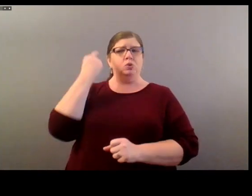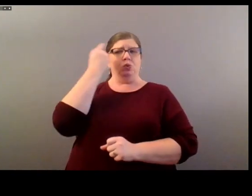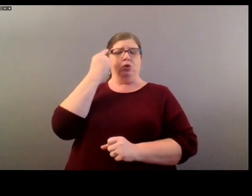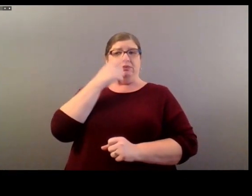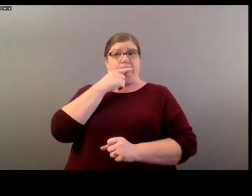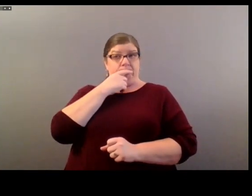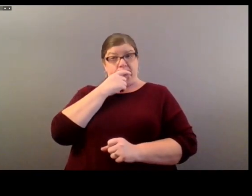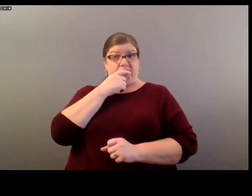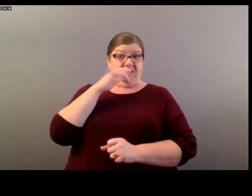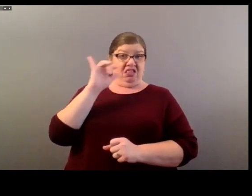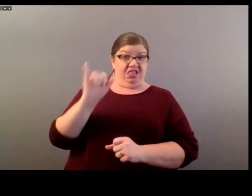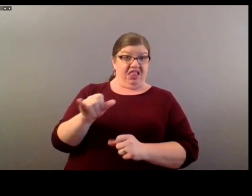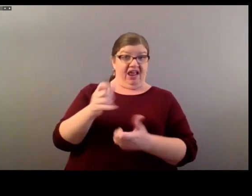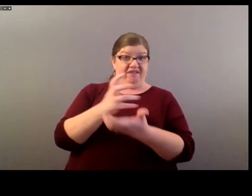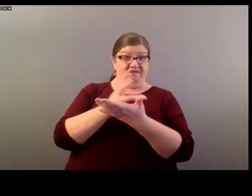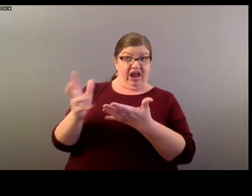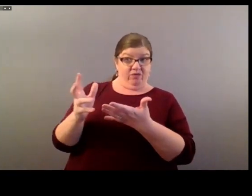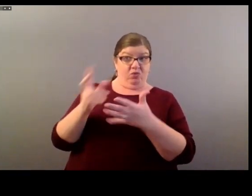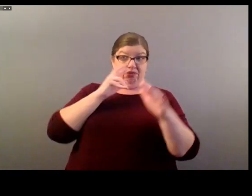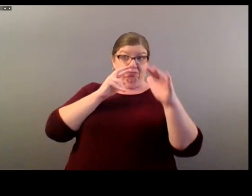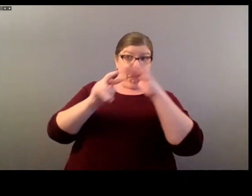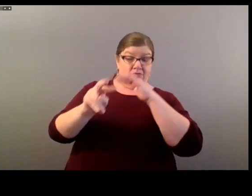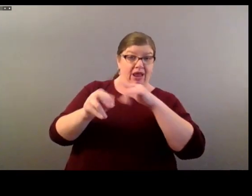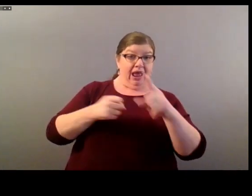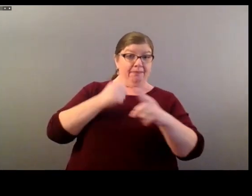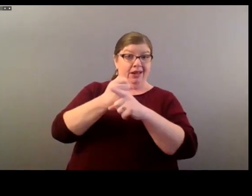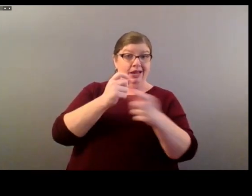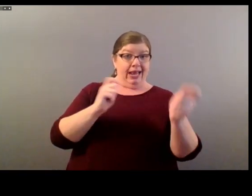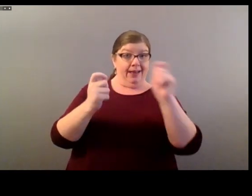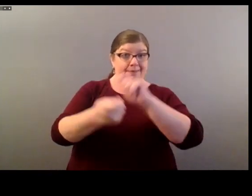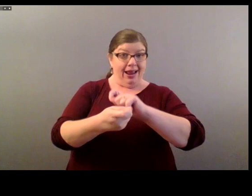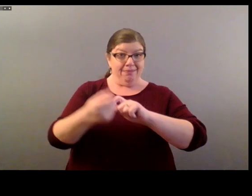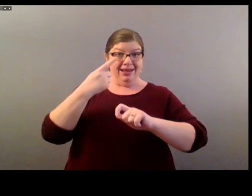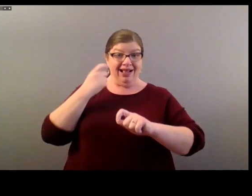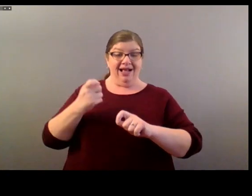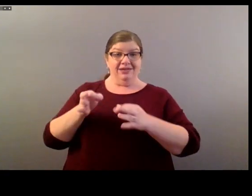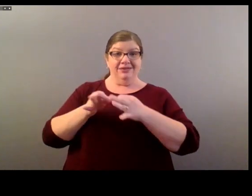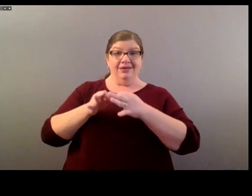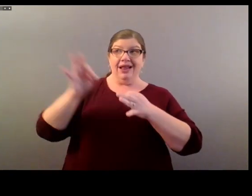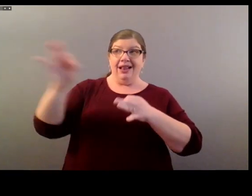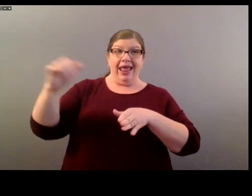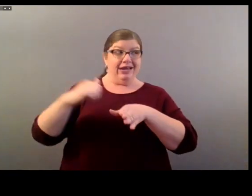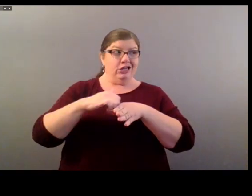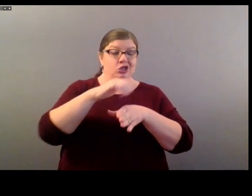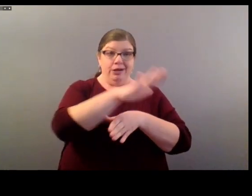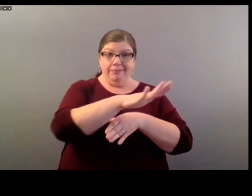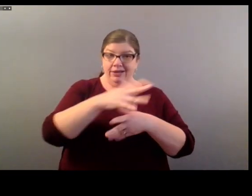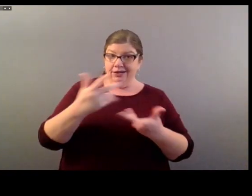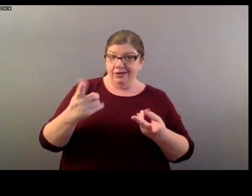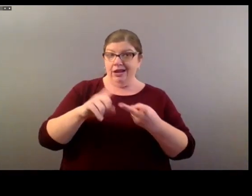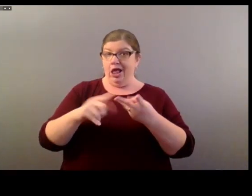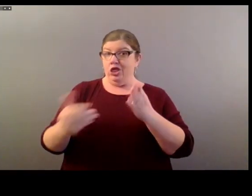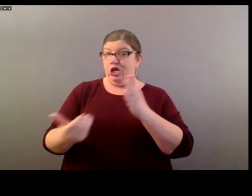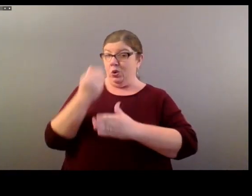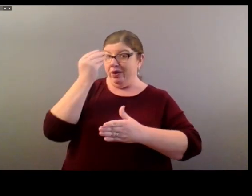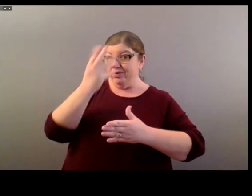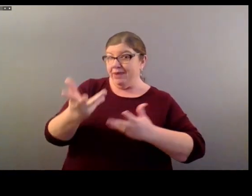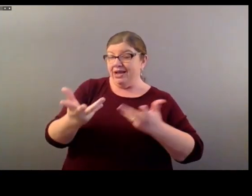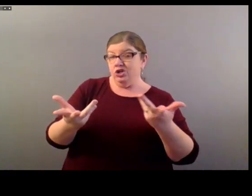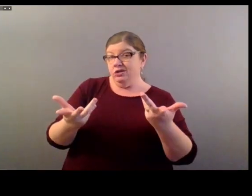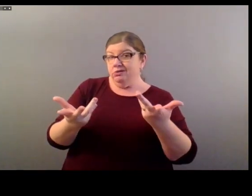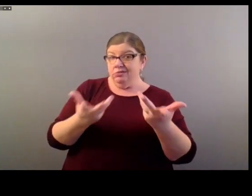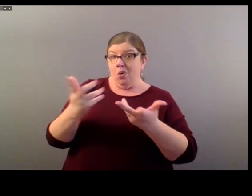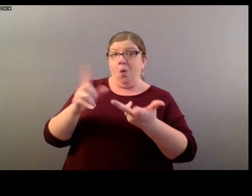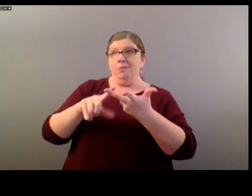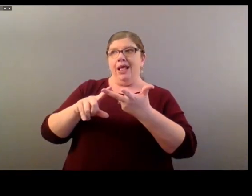has in any way been impacted by the delayed shipments, and with this new information, by help from the federal government